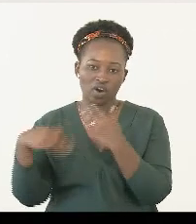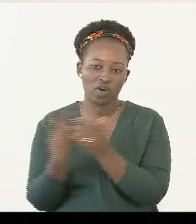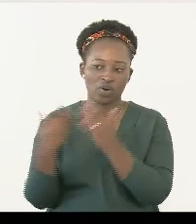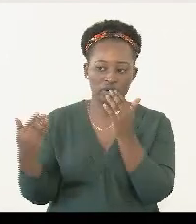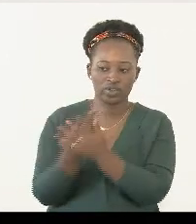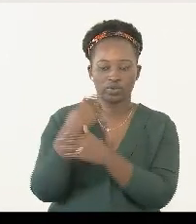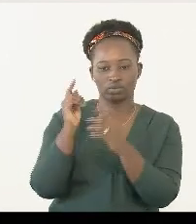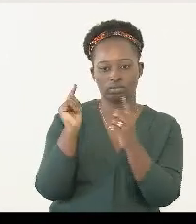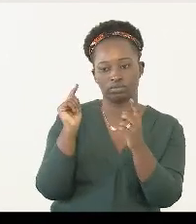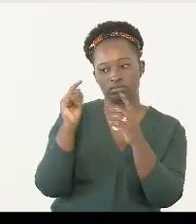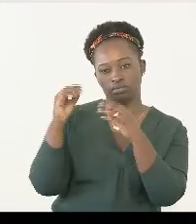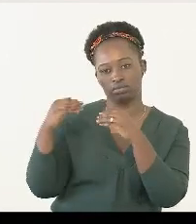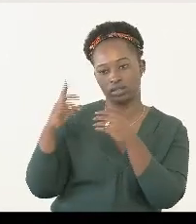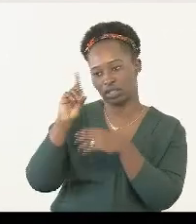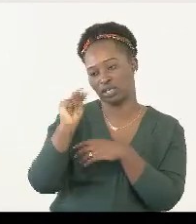new ones.